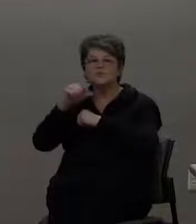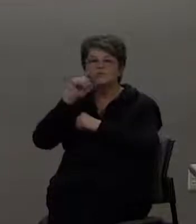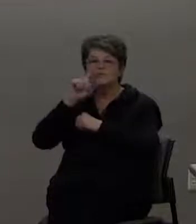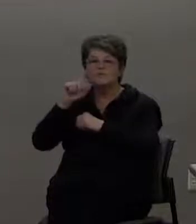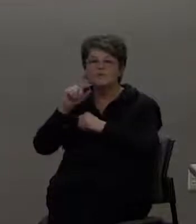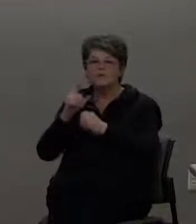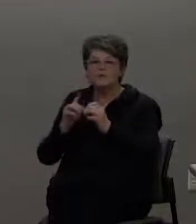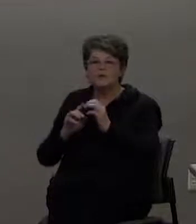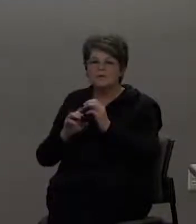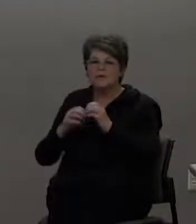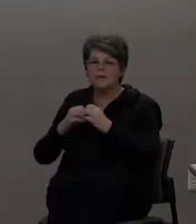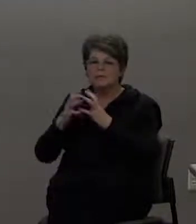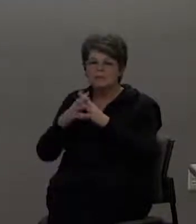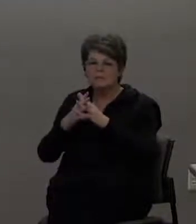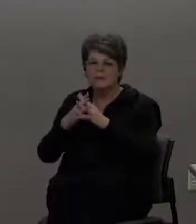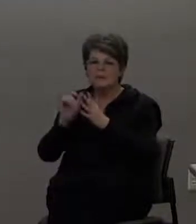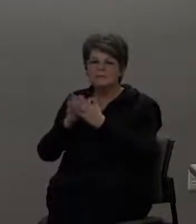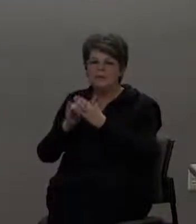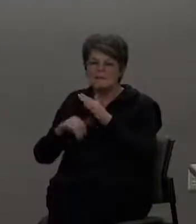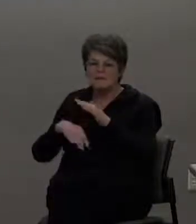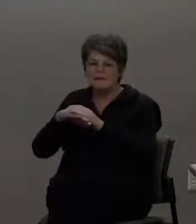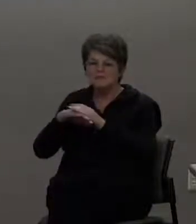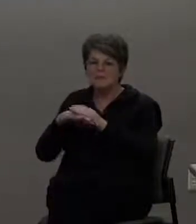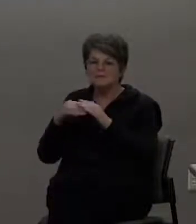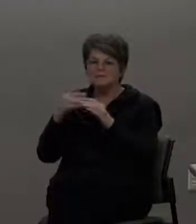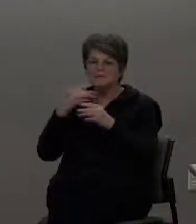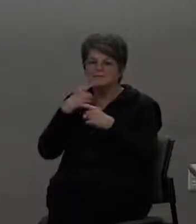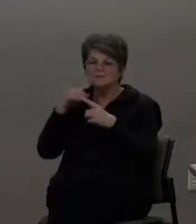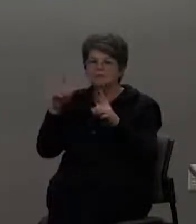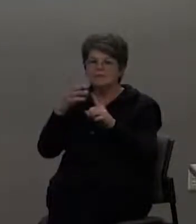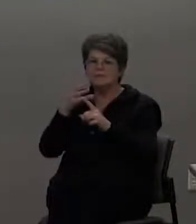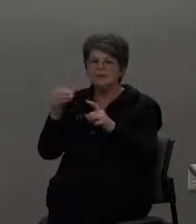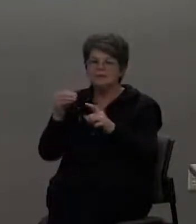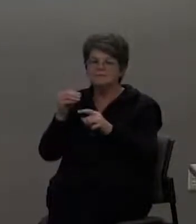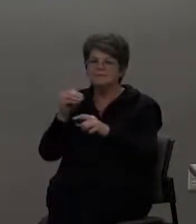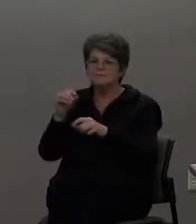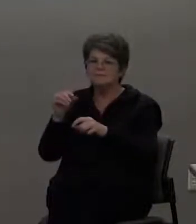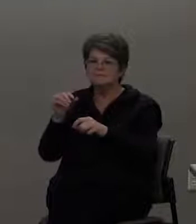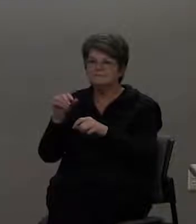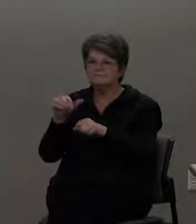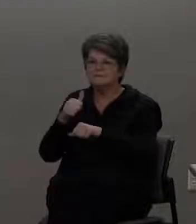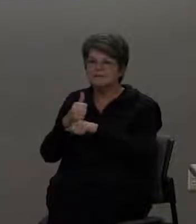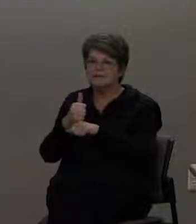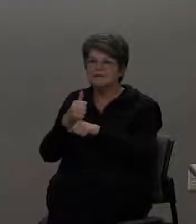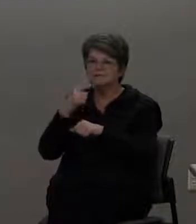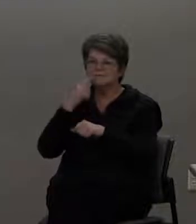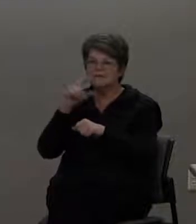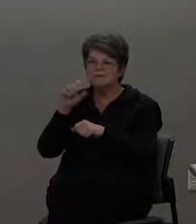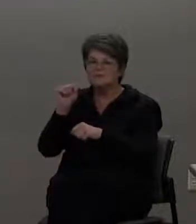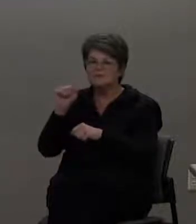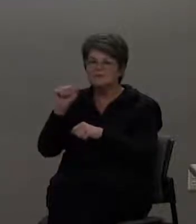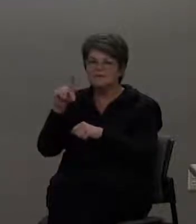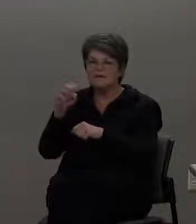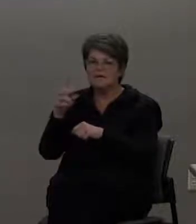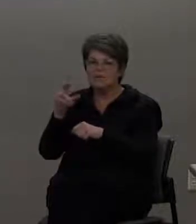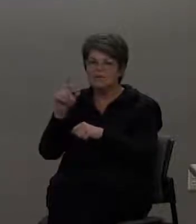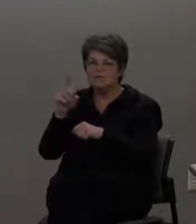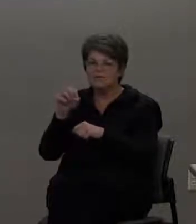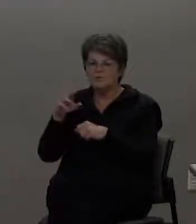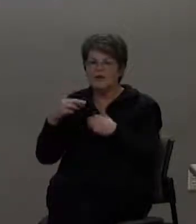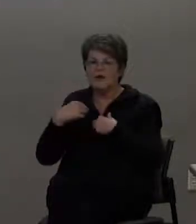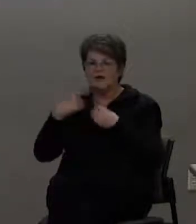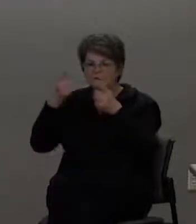implementing economic development that maximizes efficiency and effectiveness of the key stakeholders. Second, establish a consensus among